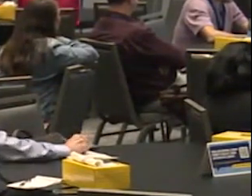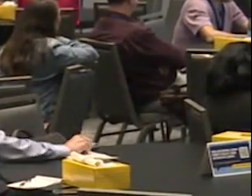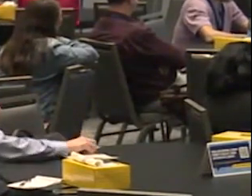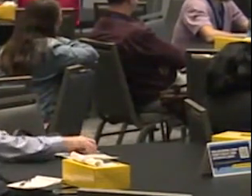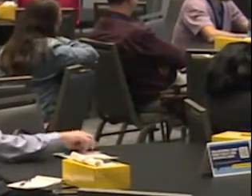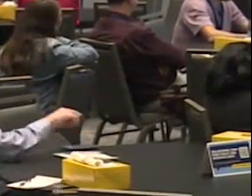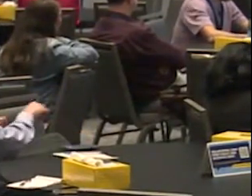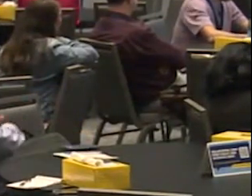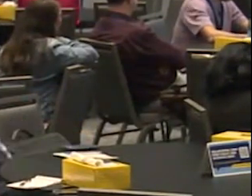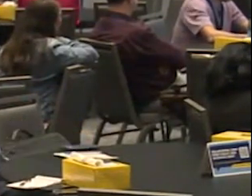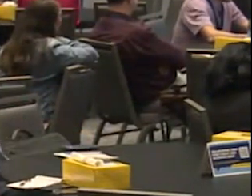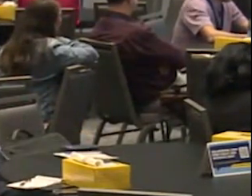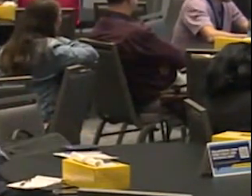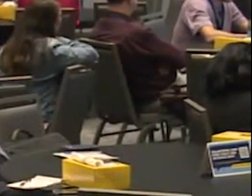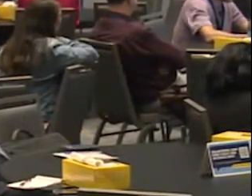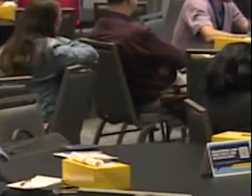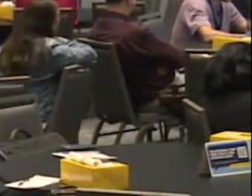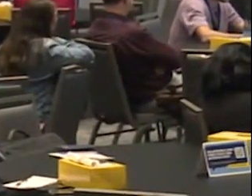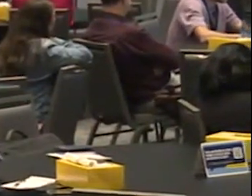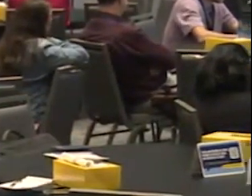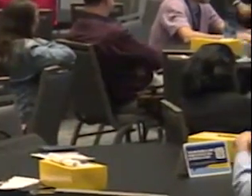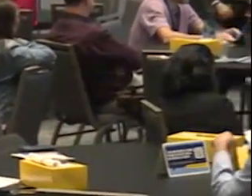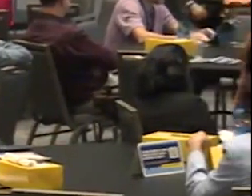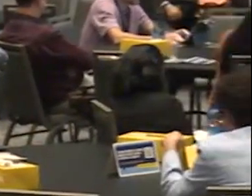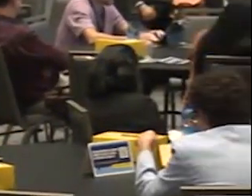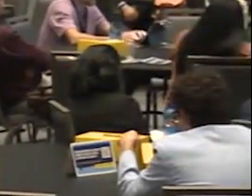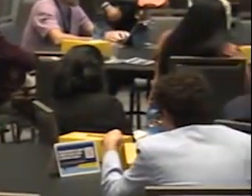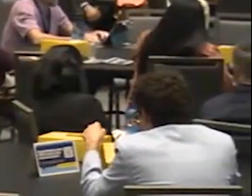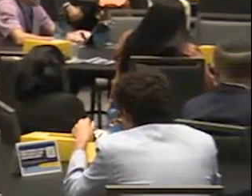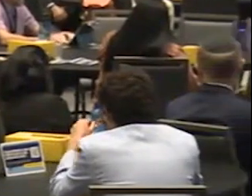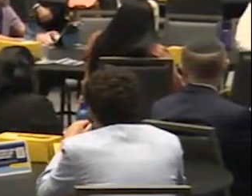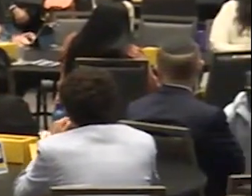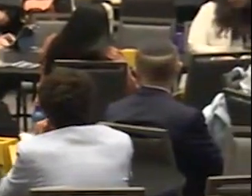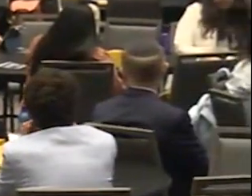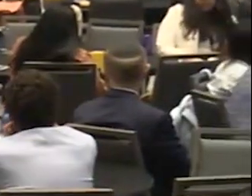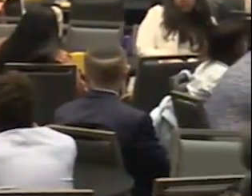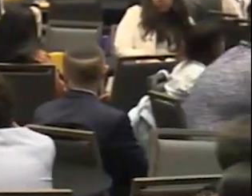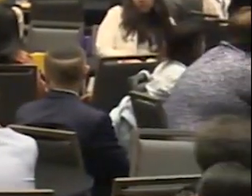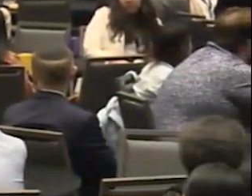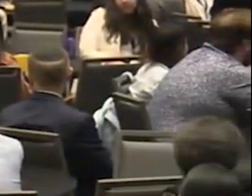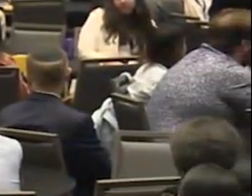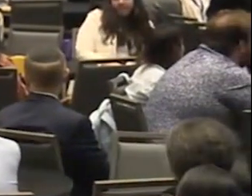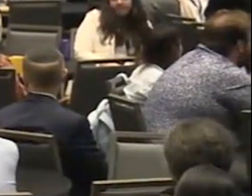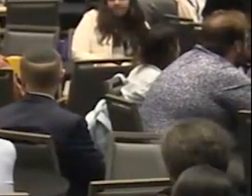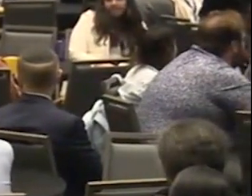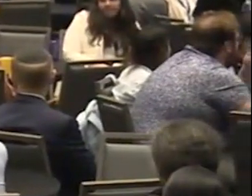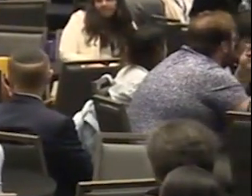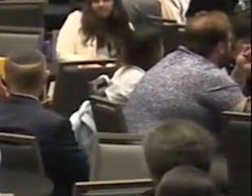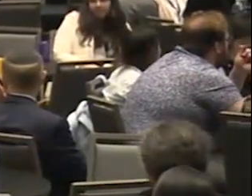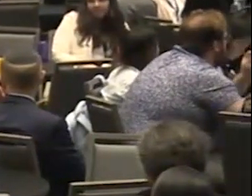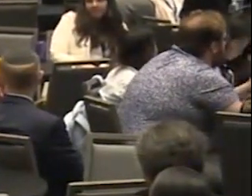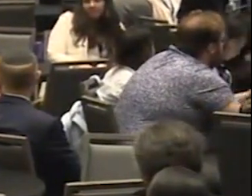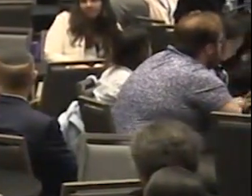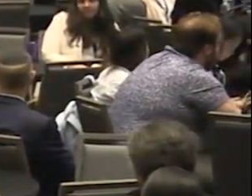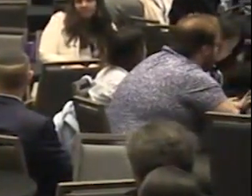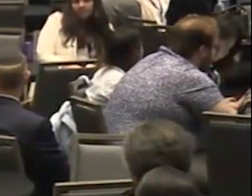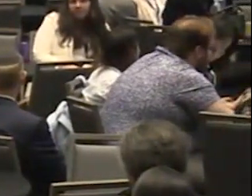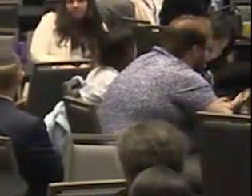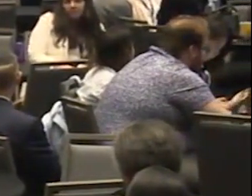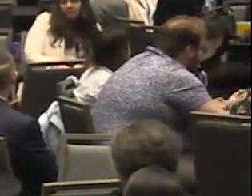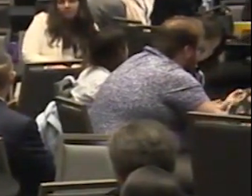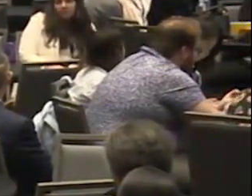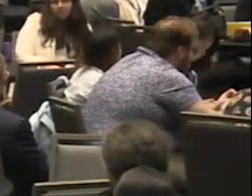I'm afraid to be my own child's Uncle Marvin because I'm not sure I can handle what I